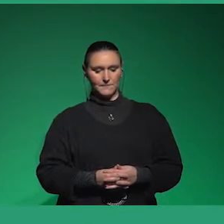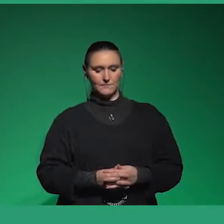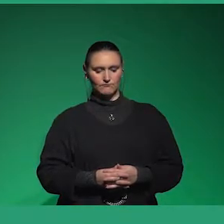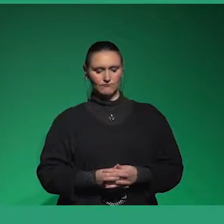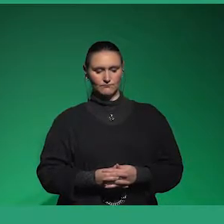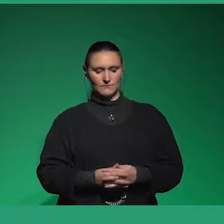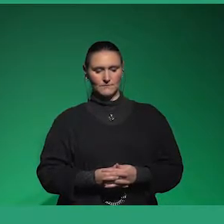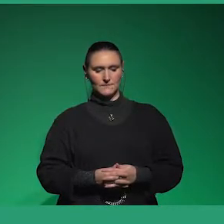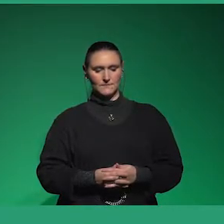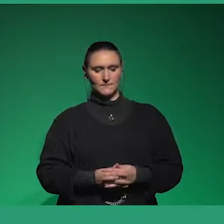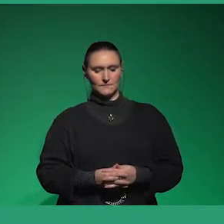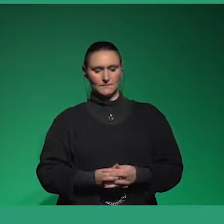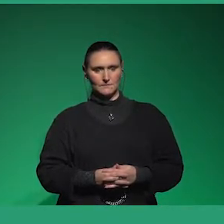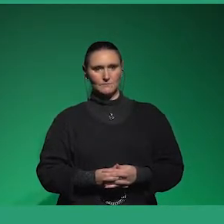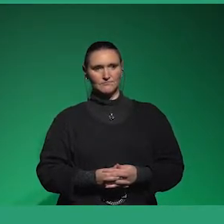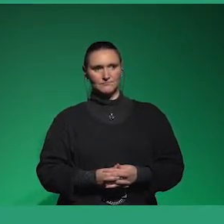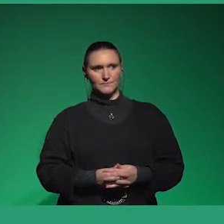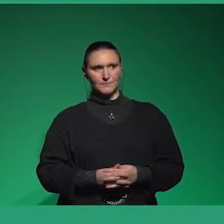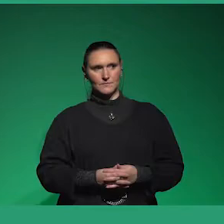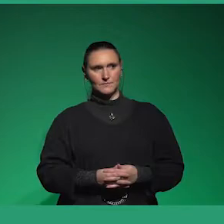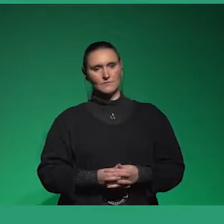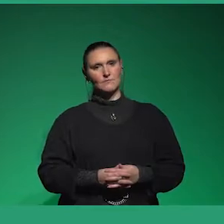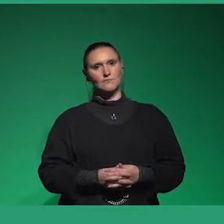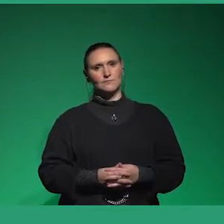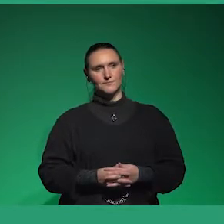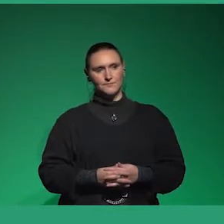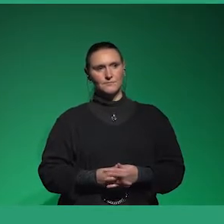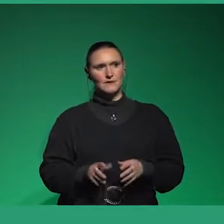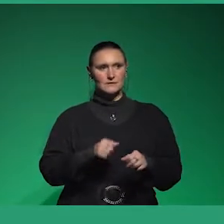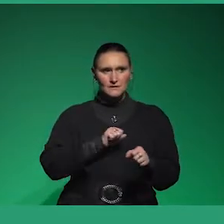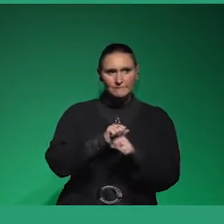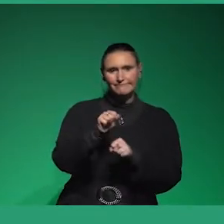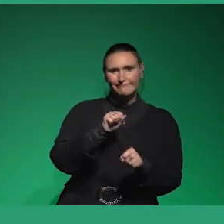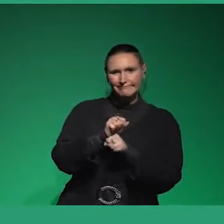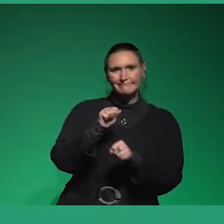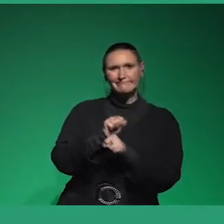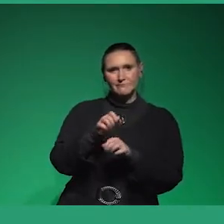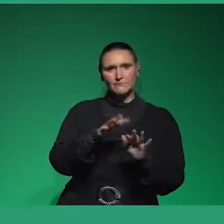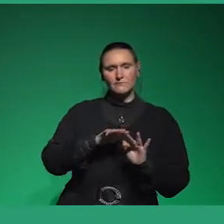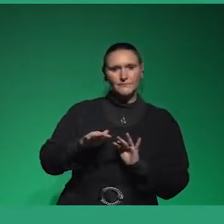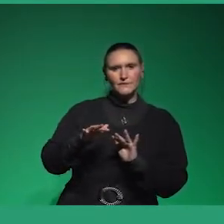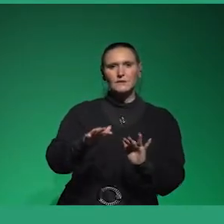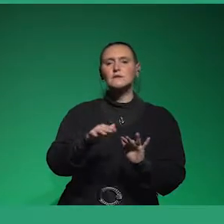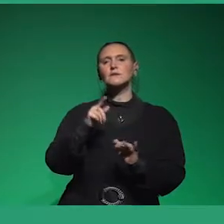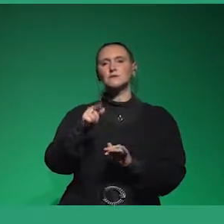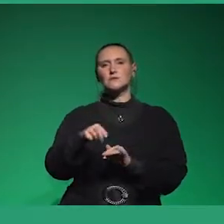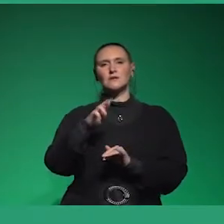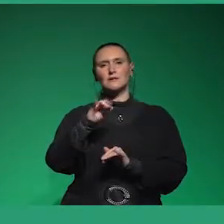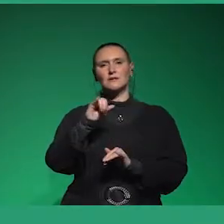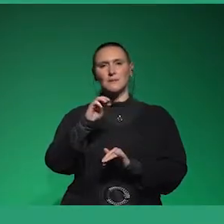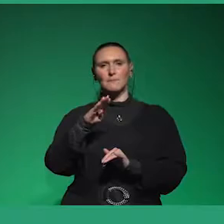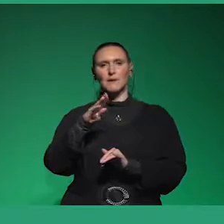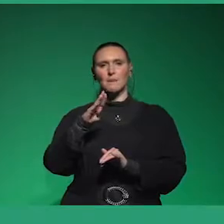This movement manifests itself in the form of the Rimbang Baling Music Festival, the Art Residency, the People's Tree